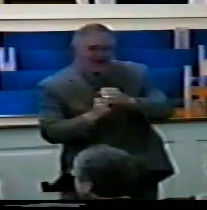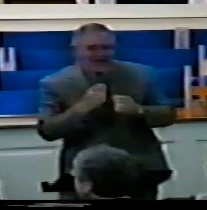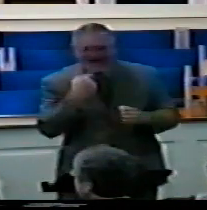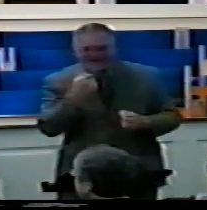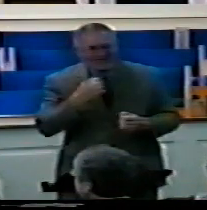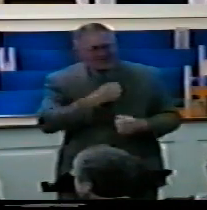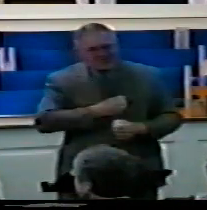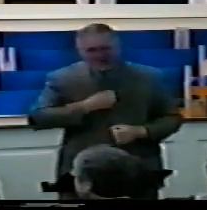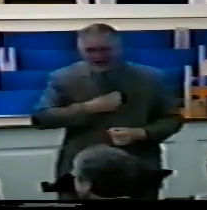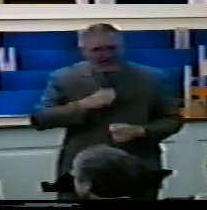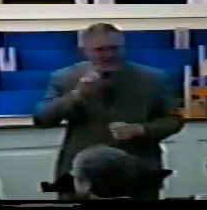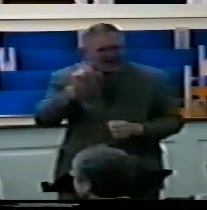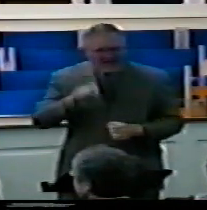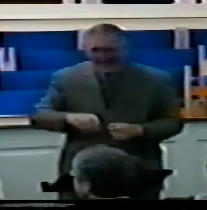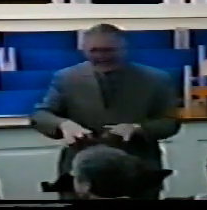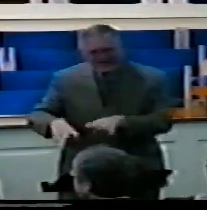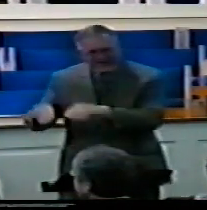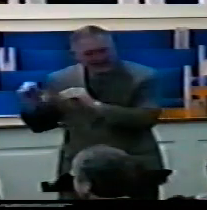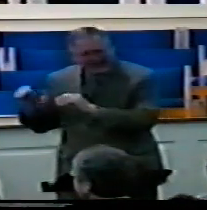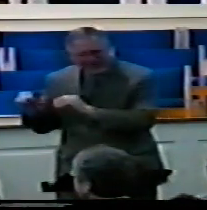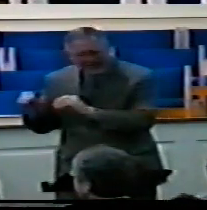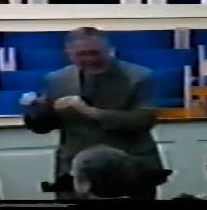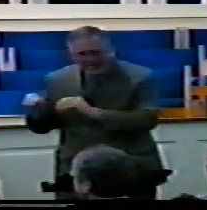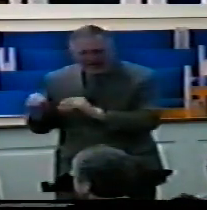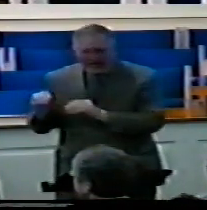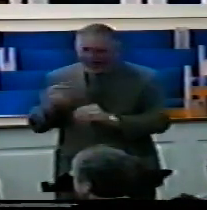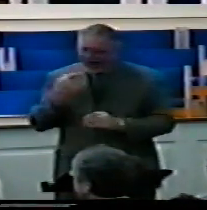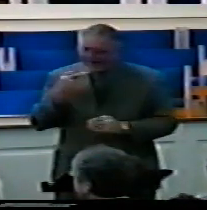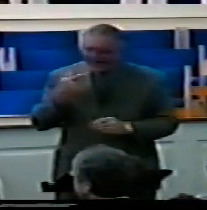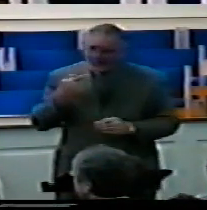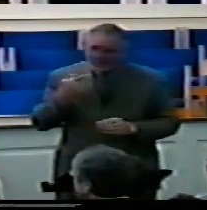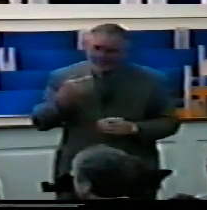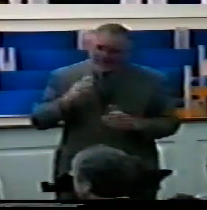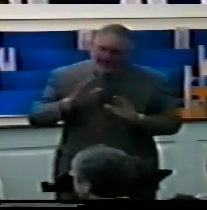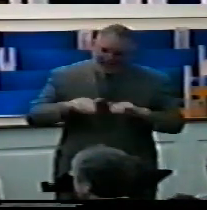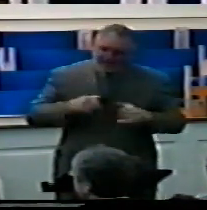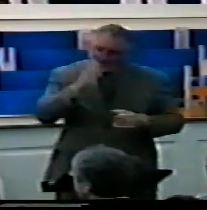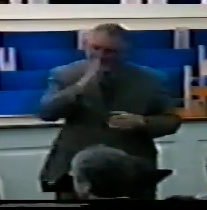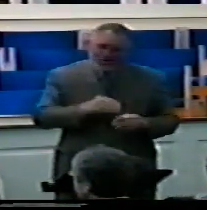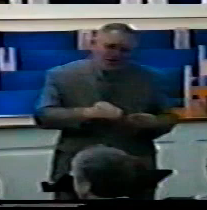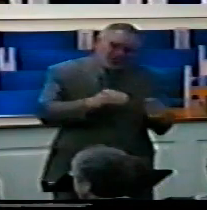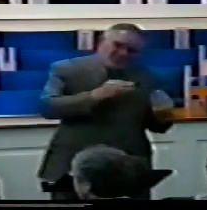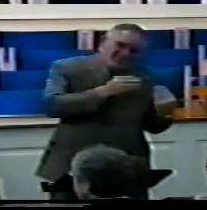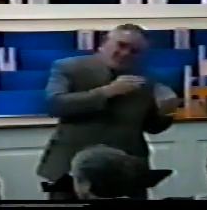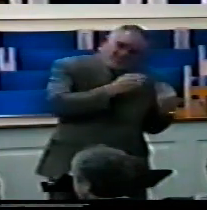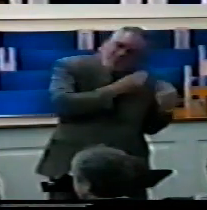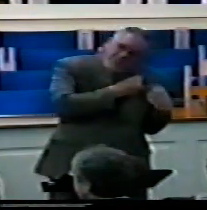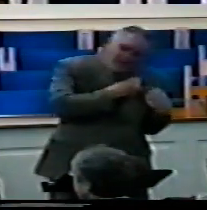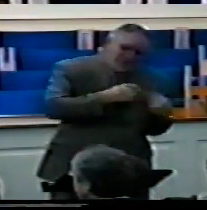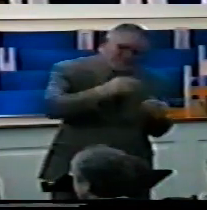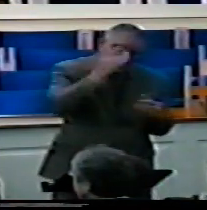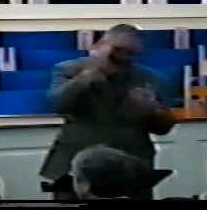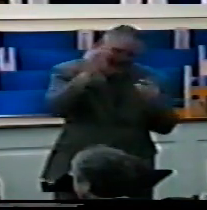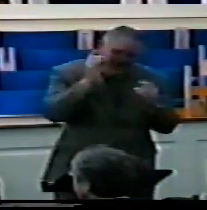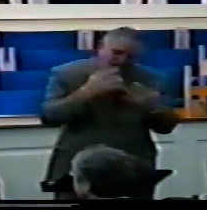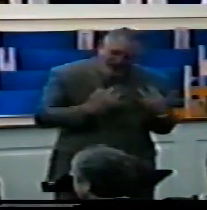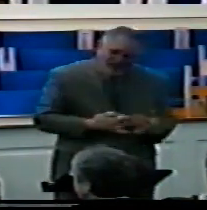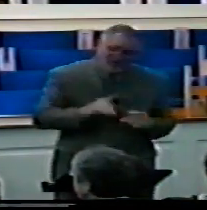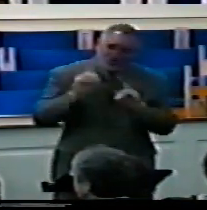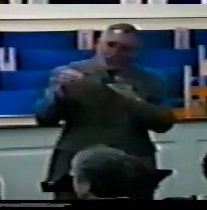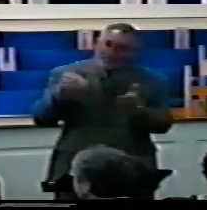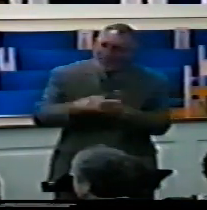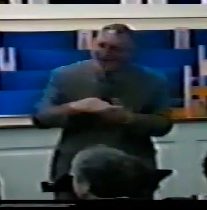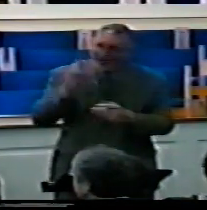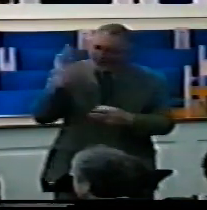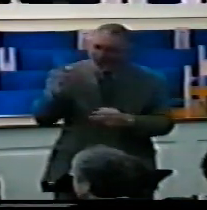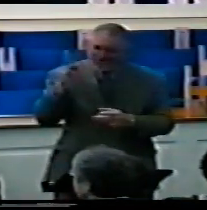sorry. I got to leave. He said, Brother Bob, what's the matter? I told him how God had burdened our hearts and to go back home and to witness to my daddy. He said, Brother